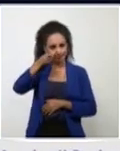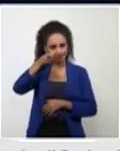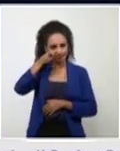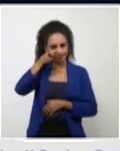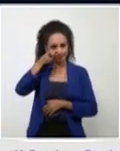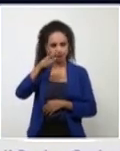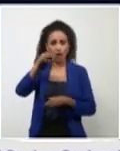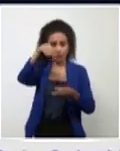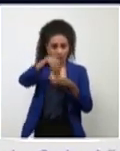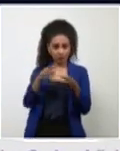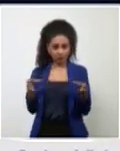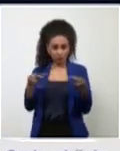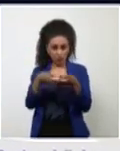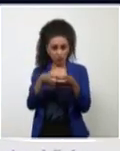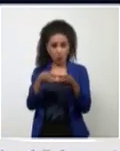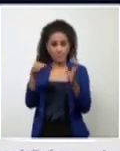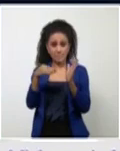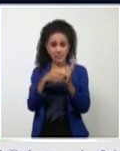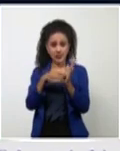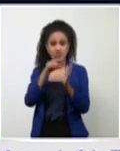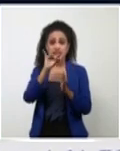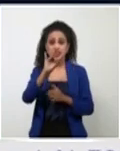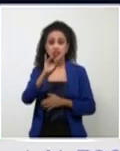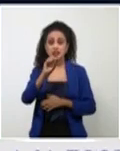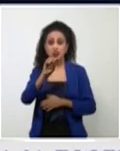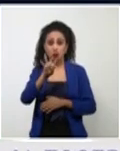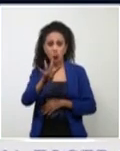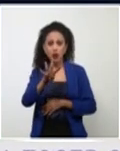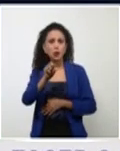in the primary health care system.